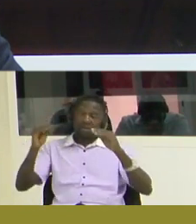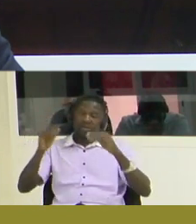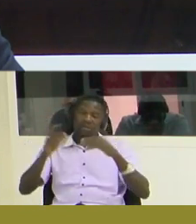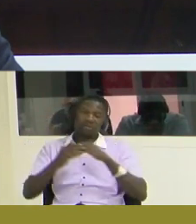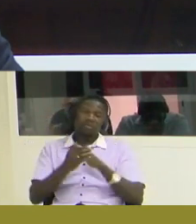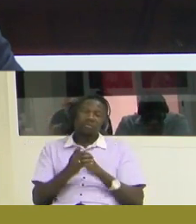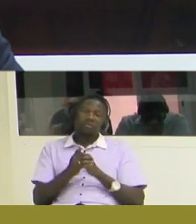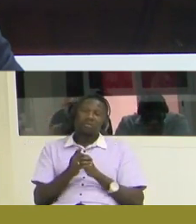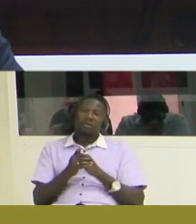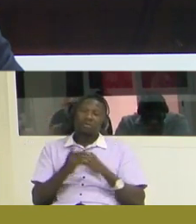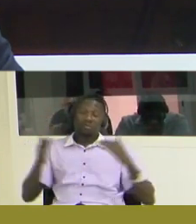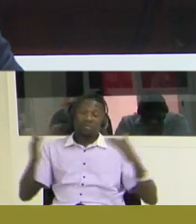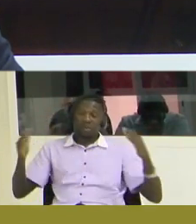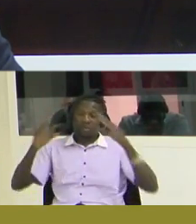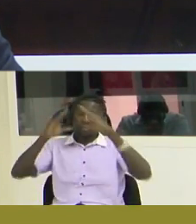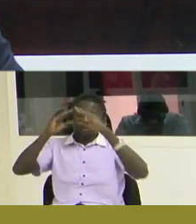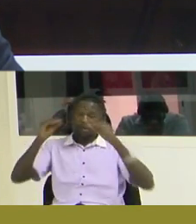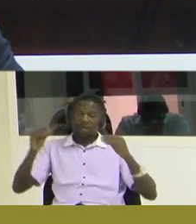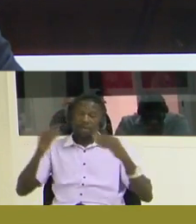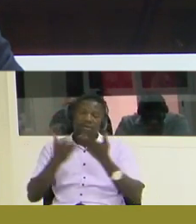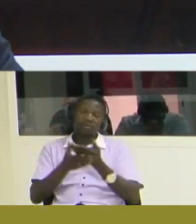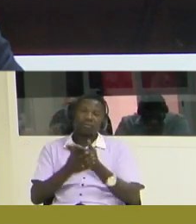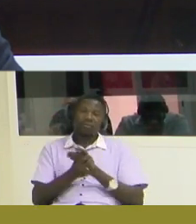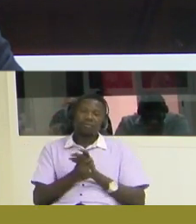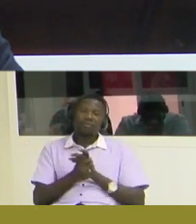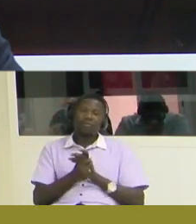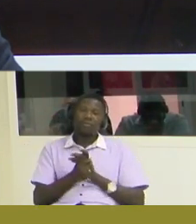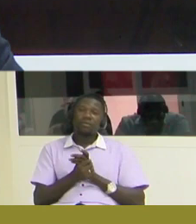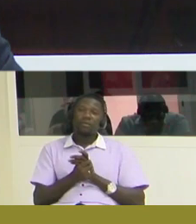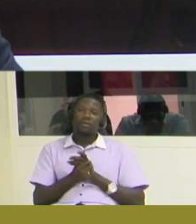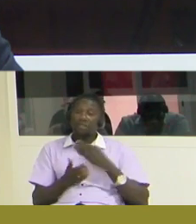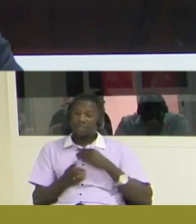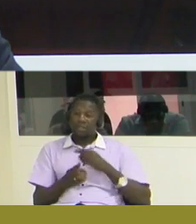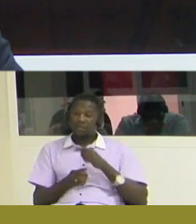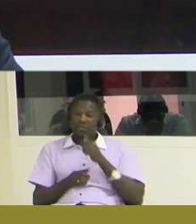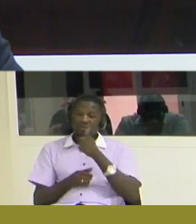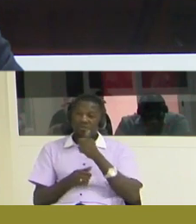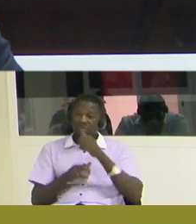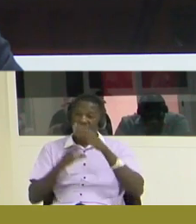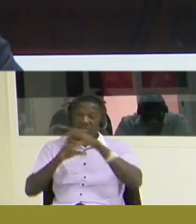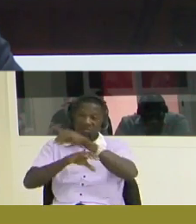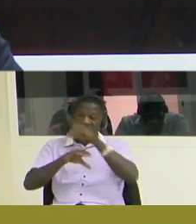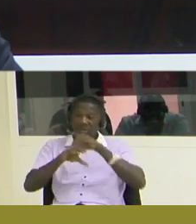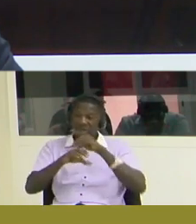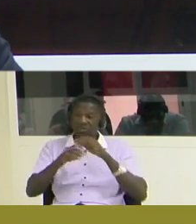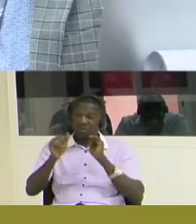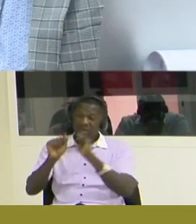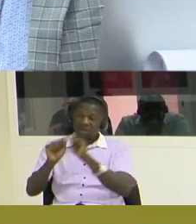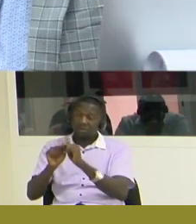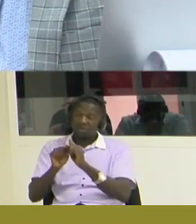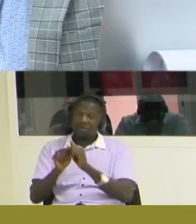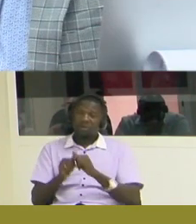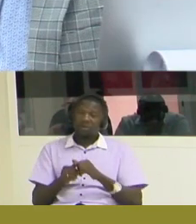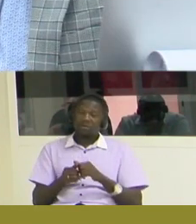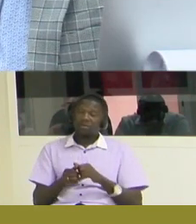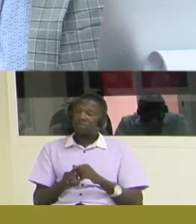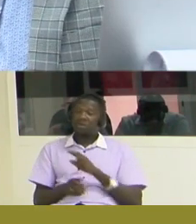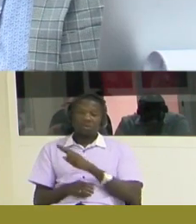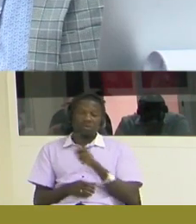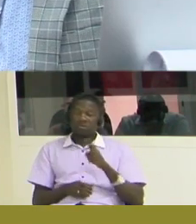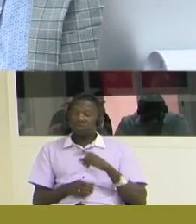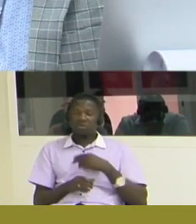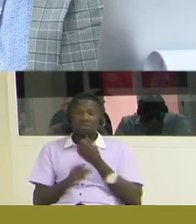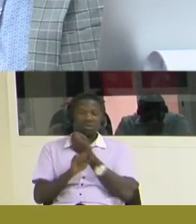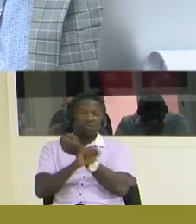no but that was the only place that was available at the time that could house them did you care to find out the